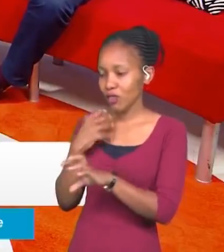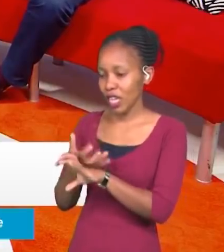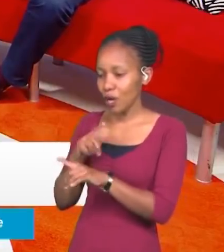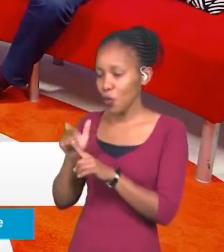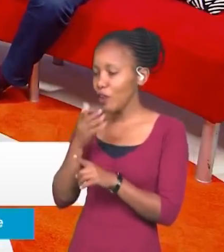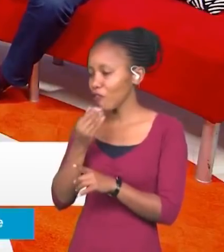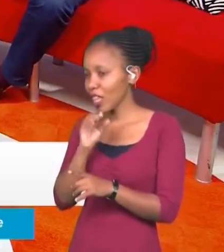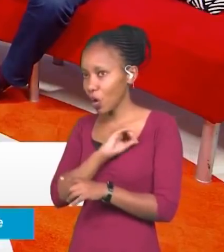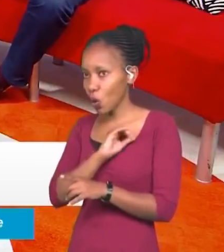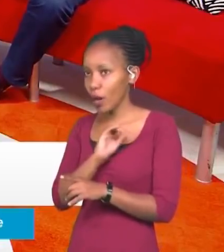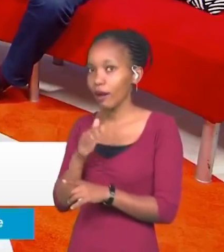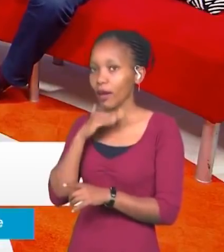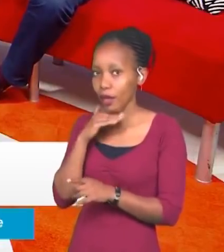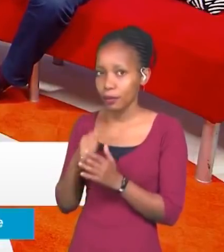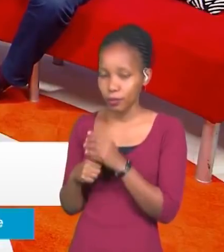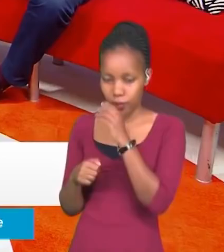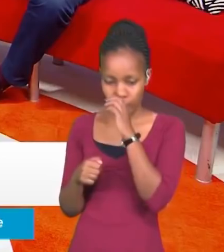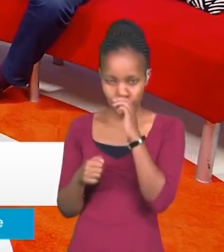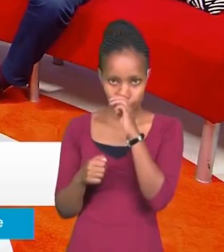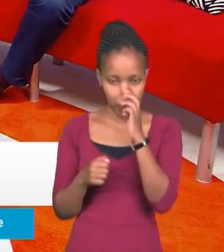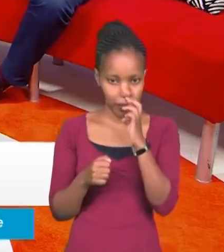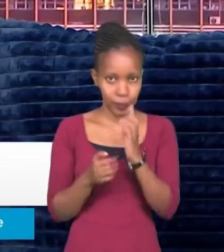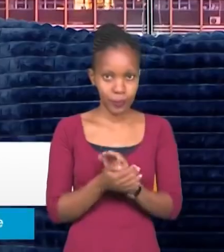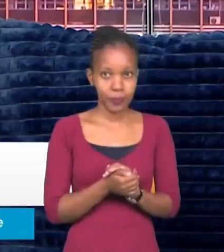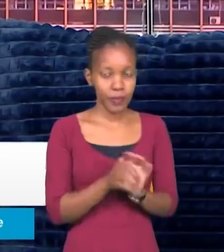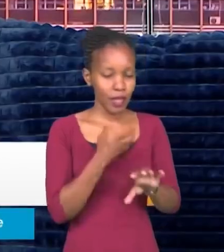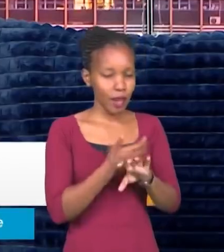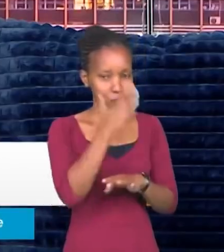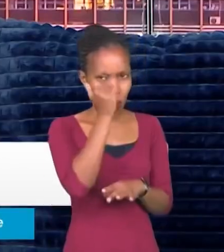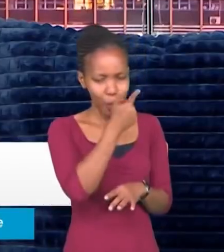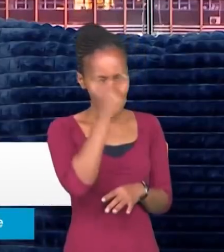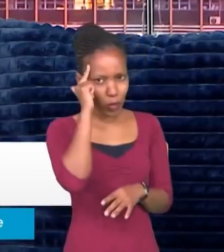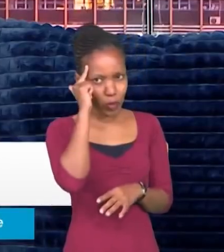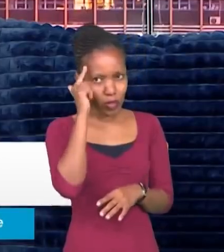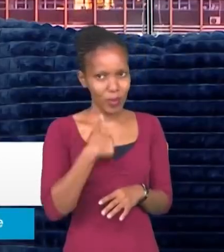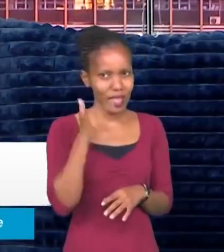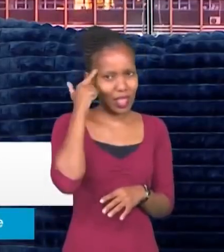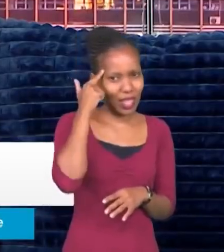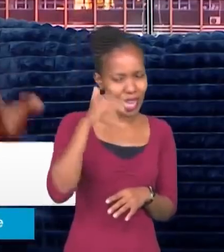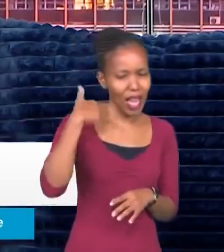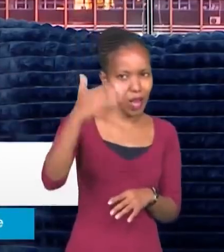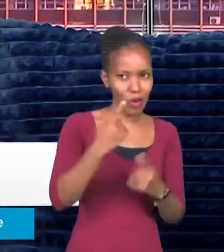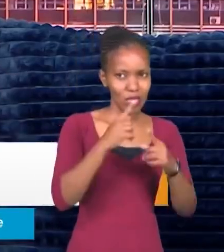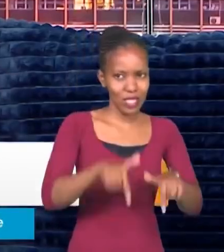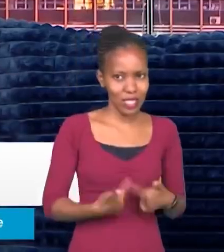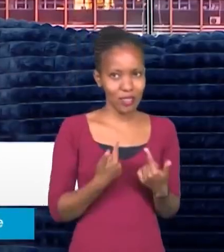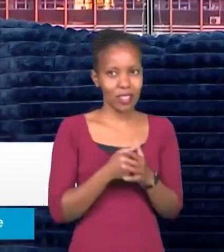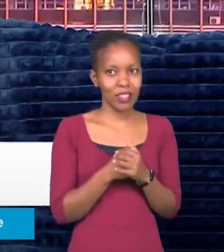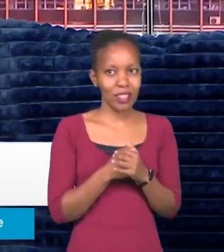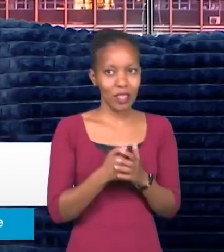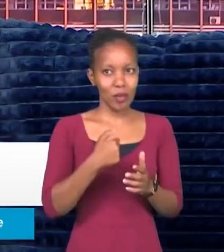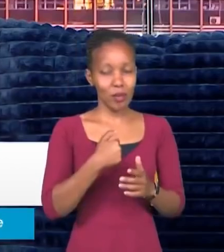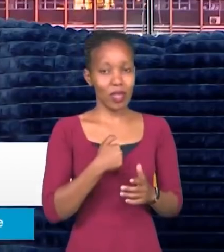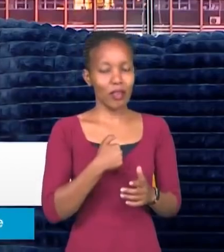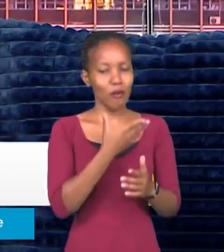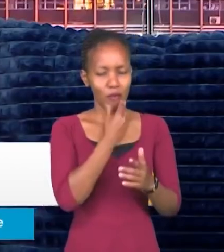it's because very you're difficult. Close to your dad. Mm-hmm. Yeah. It was tough because I think I was. I always tell myself, but and I know I was my dad's